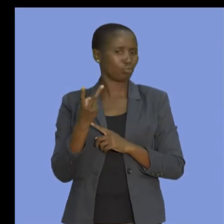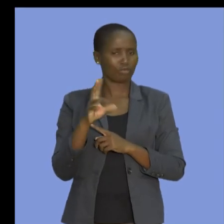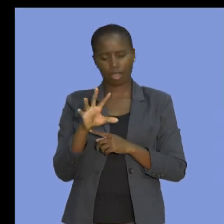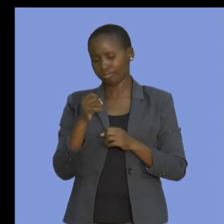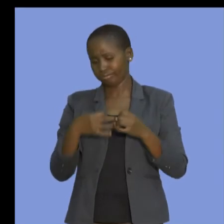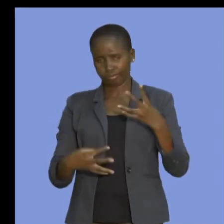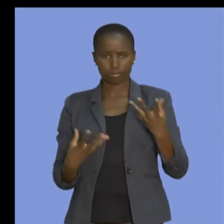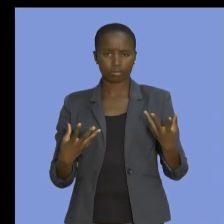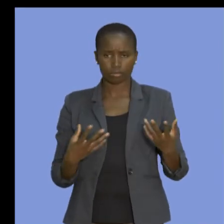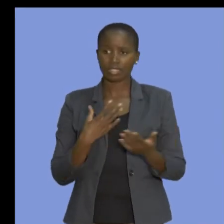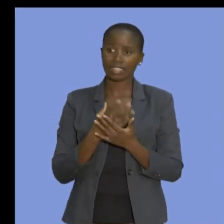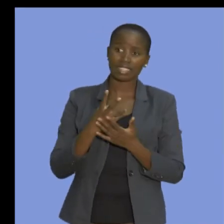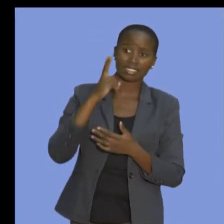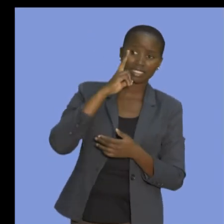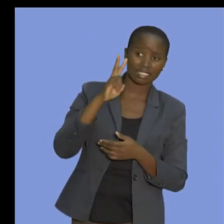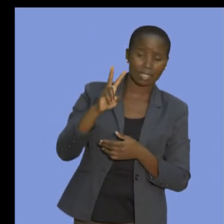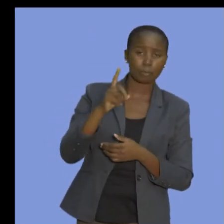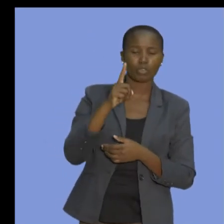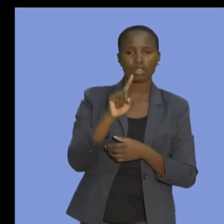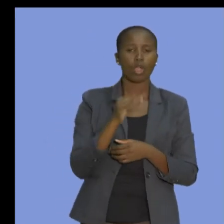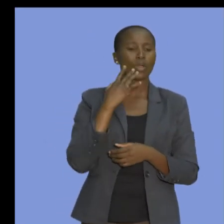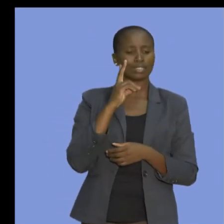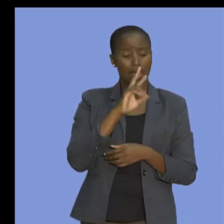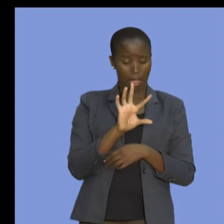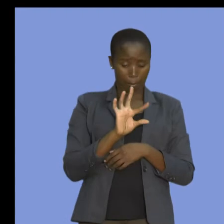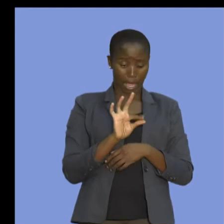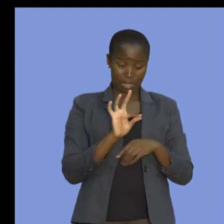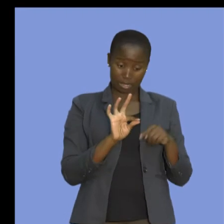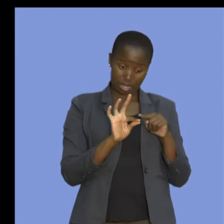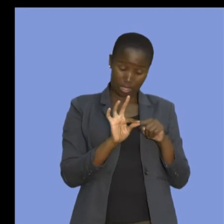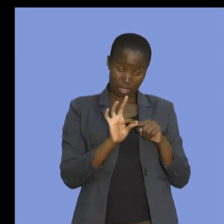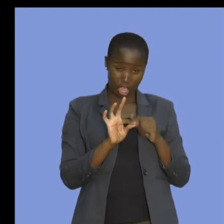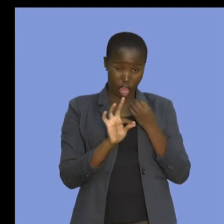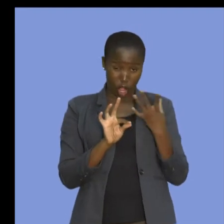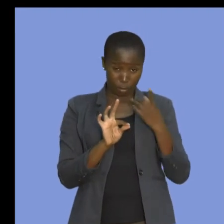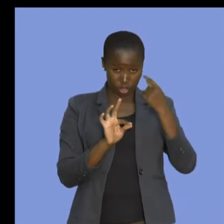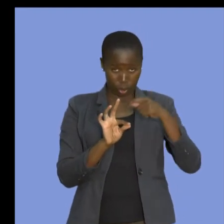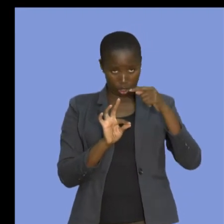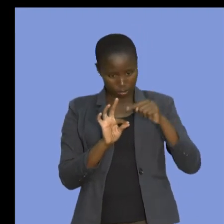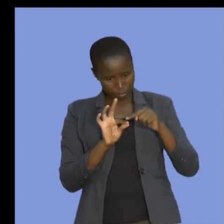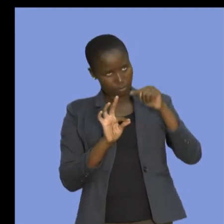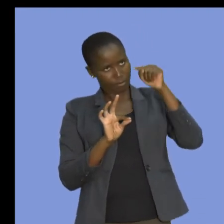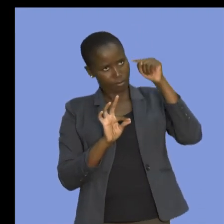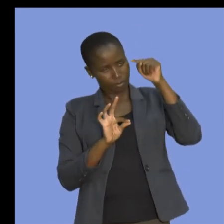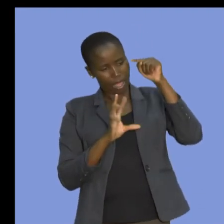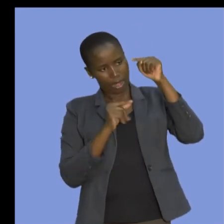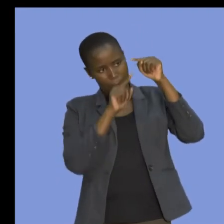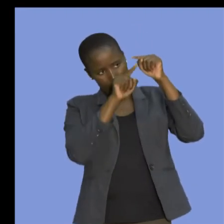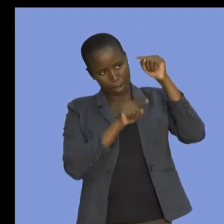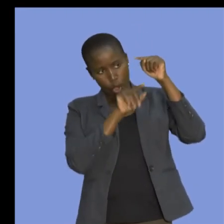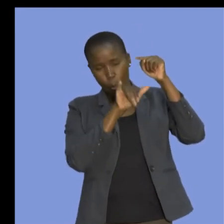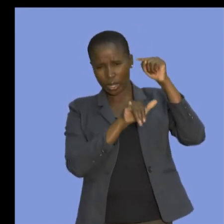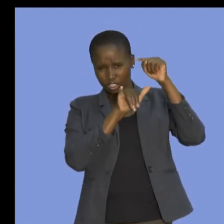we can see that on Monday, 25 mils were sold. What do we see? The blocks, they